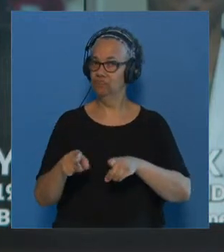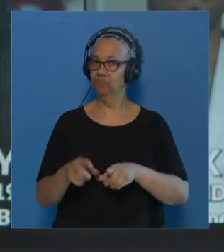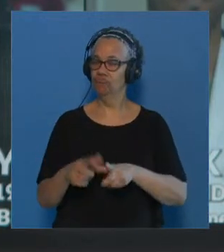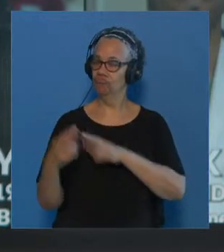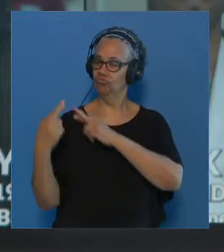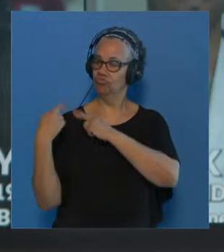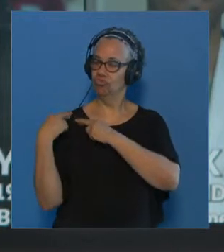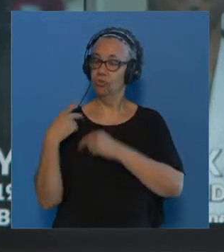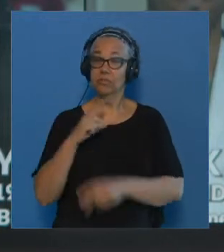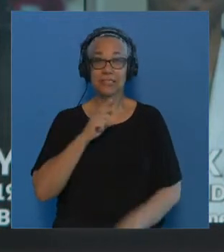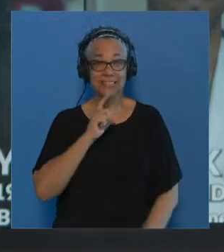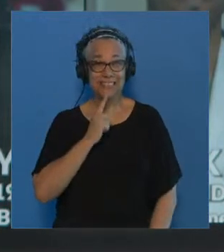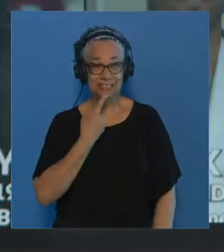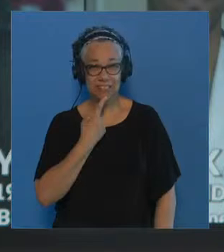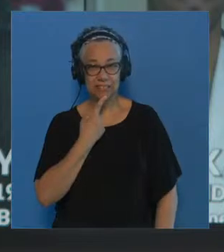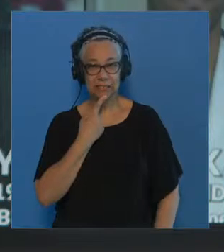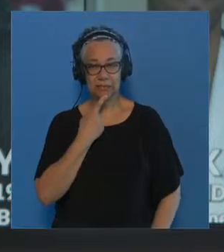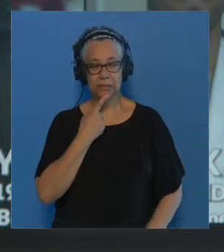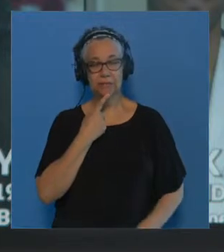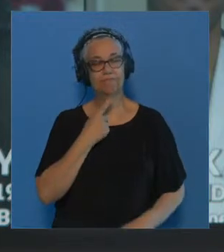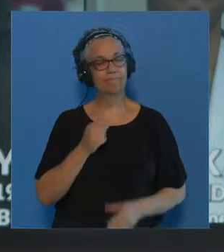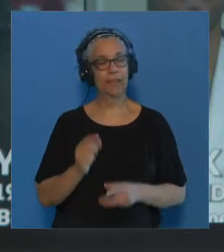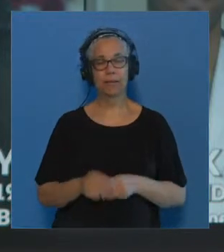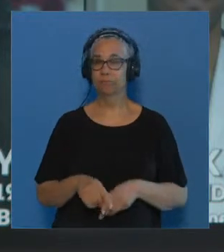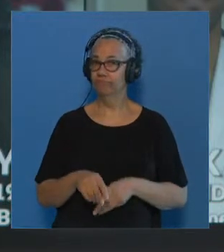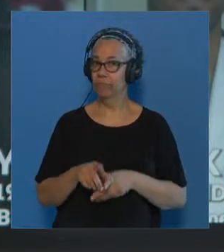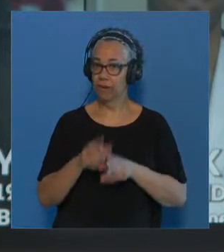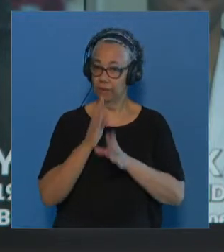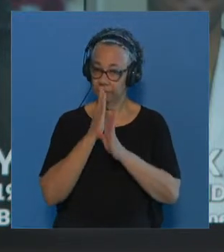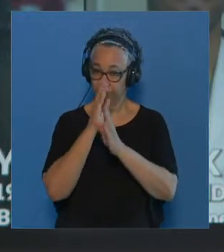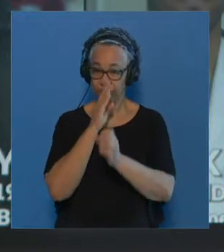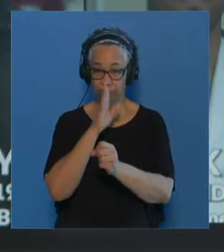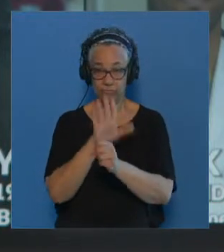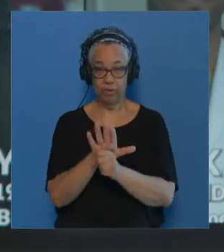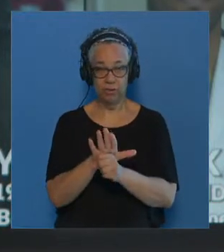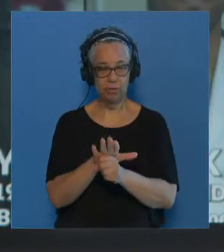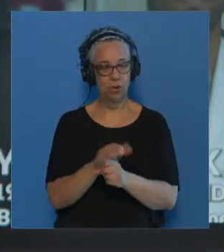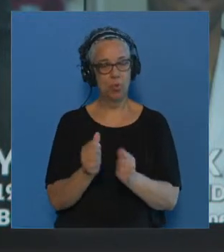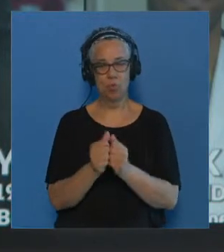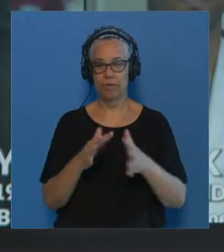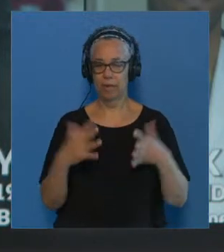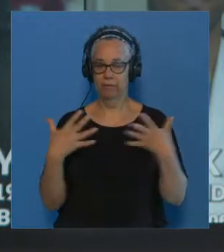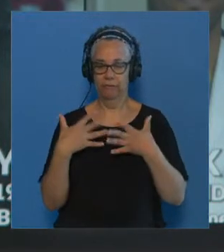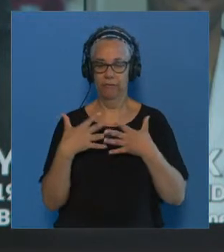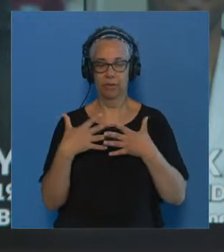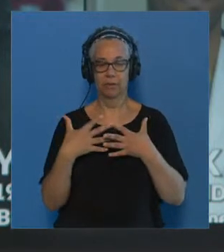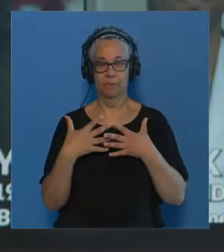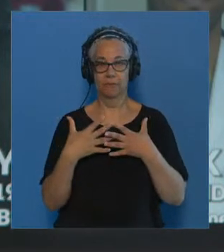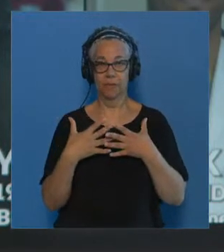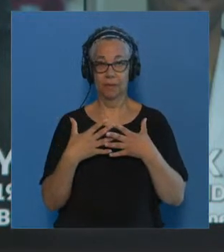oath requires me to execute them without fear or favor. That much being said,